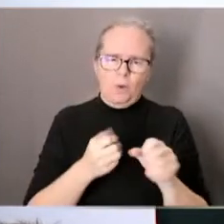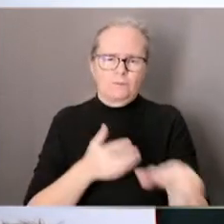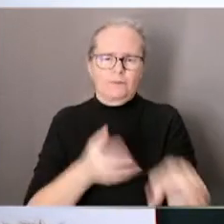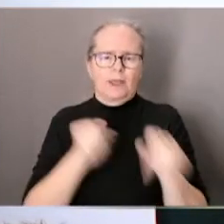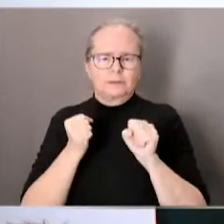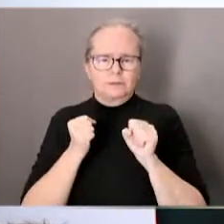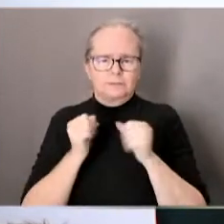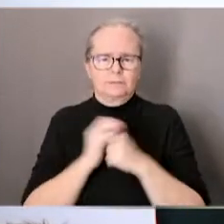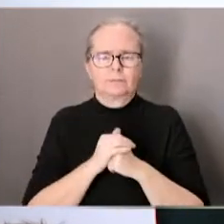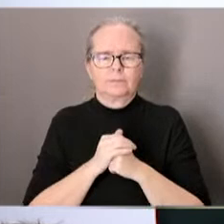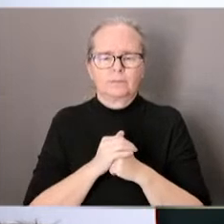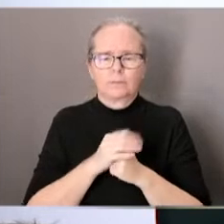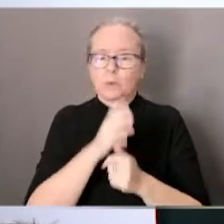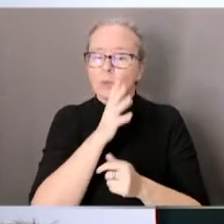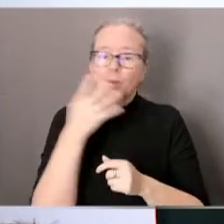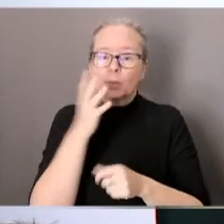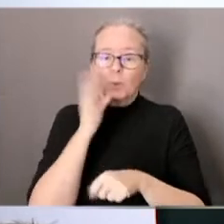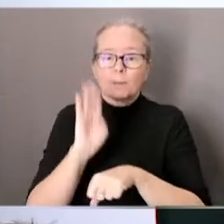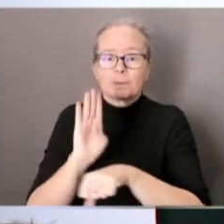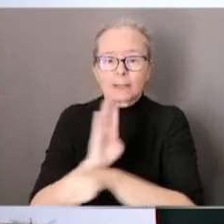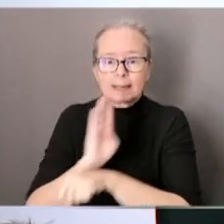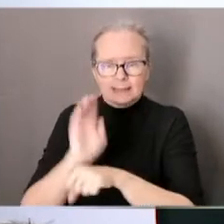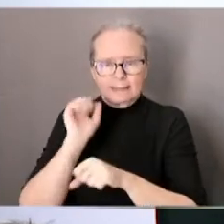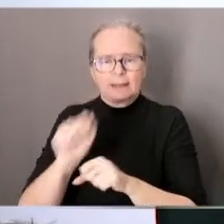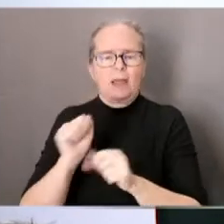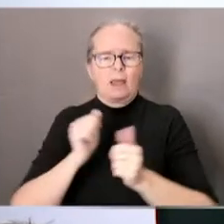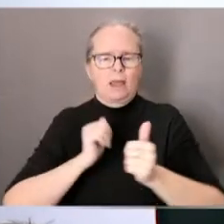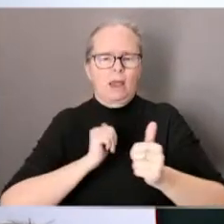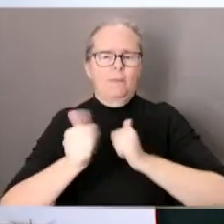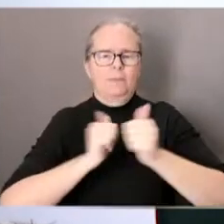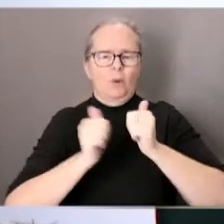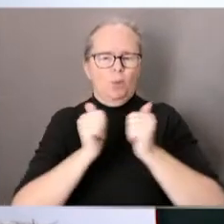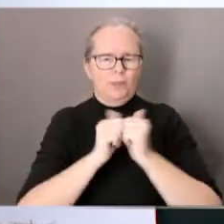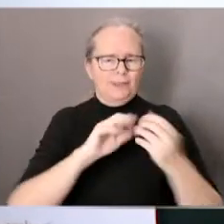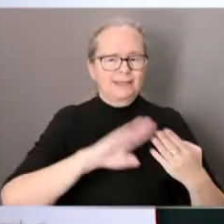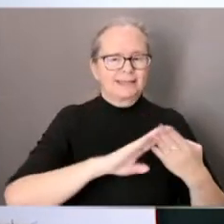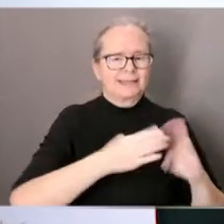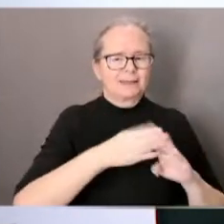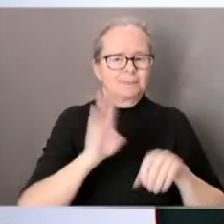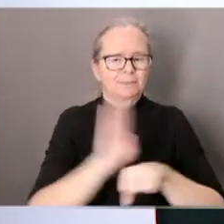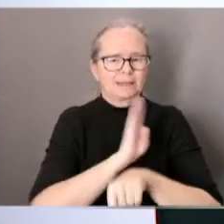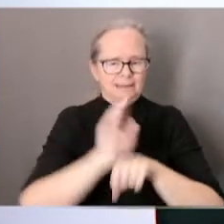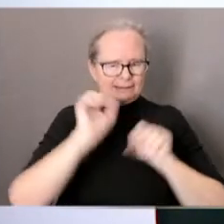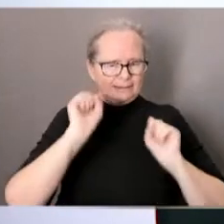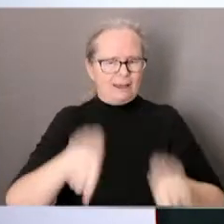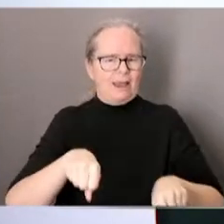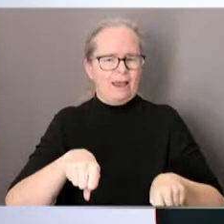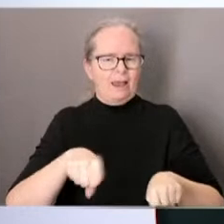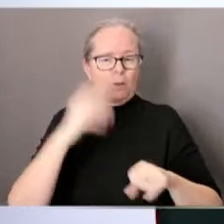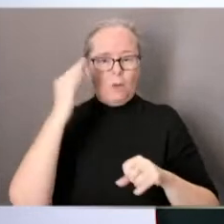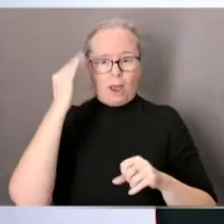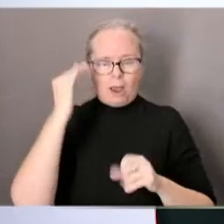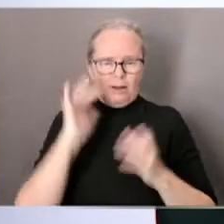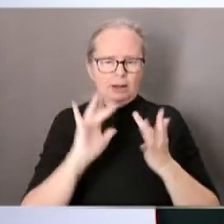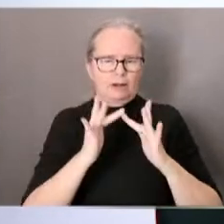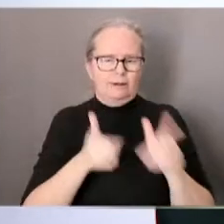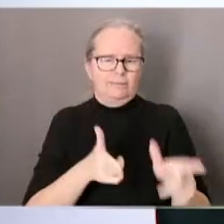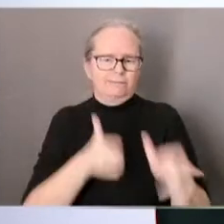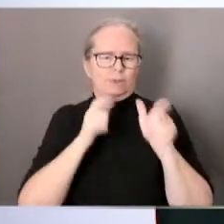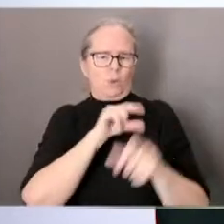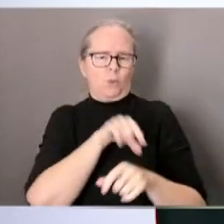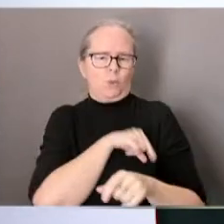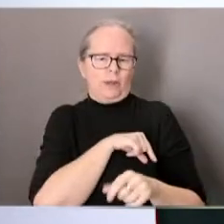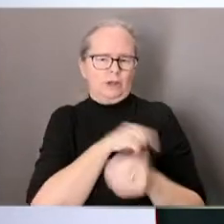compete in an interconnected global economy the plan will establish new targets for the Alberta agri-food investment and growth